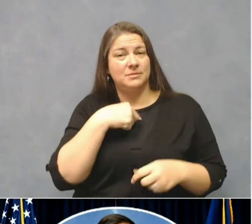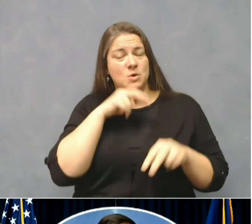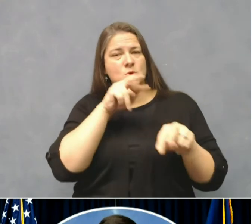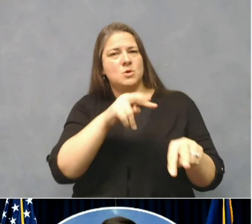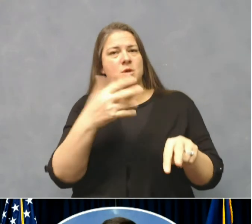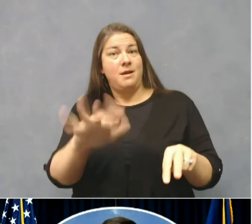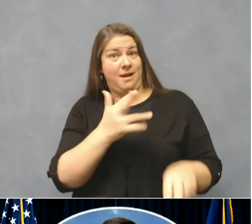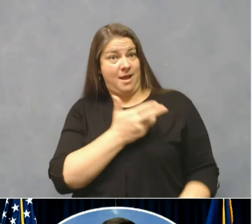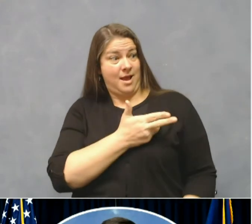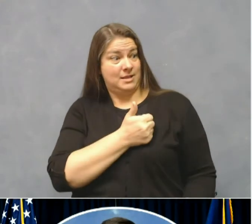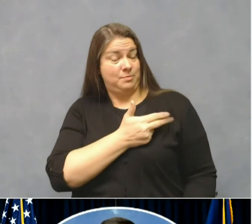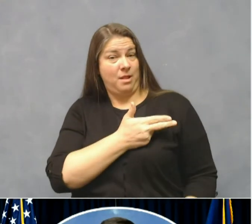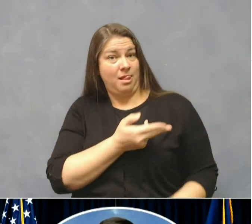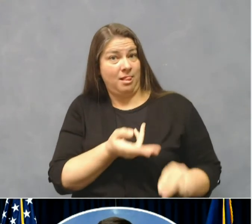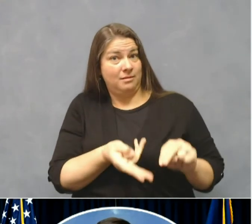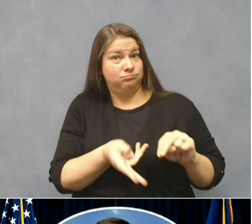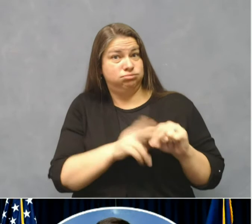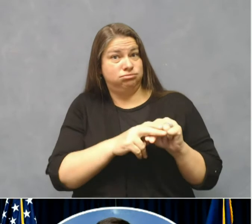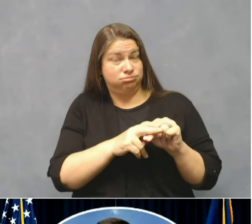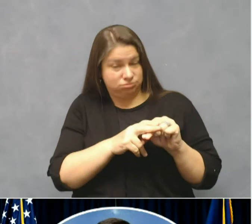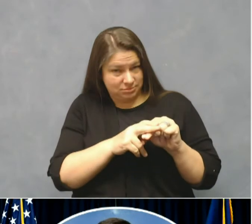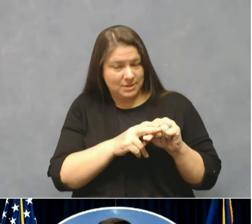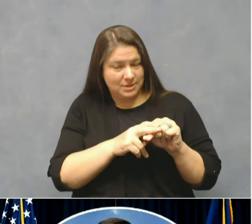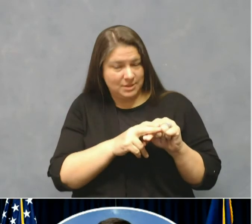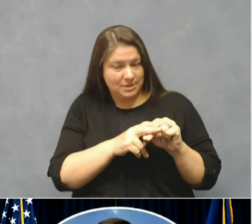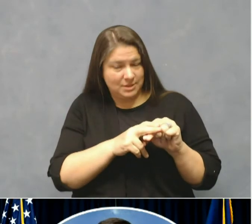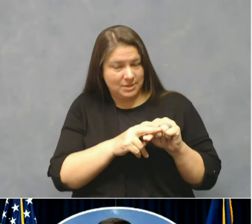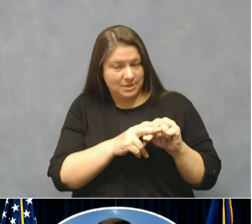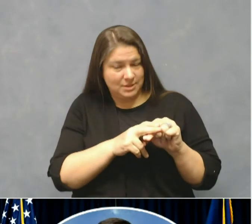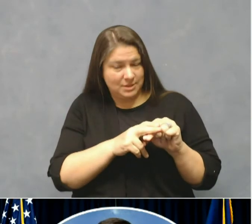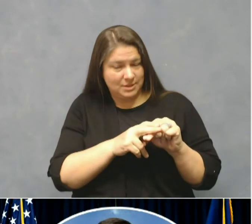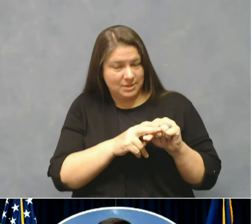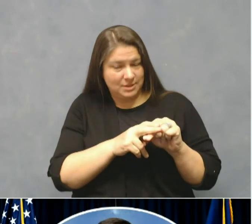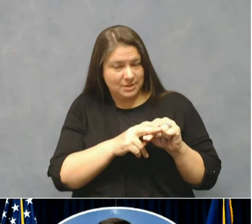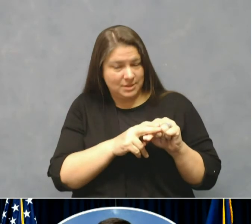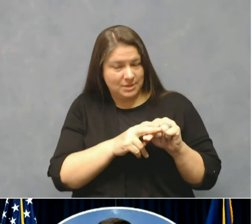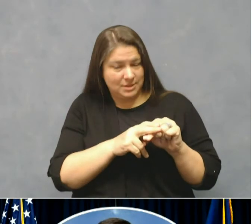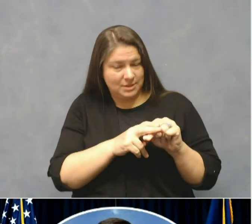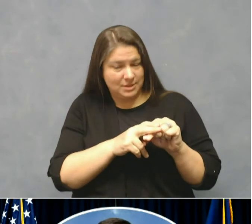we're seeing across Kentucky, and it is stretching.